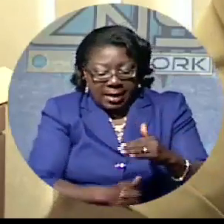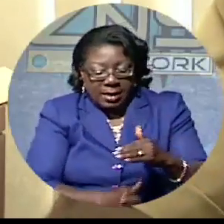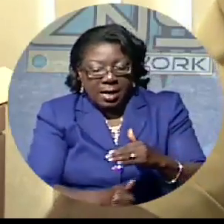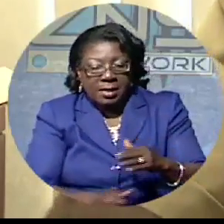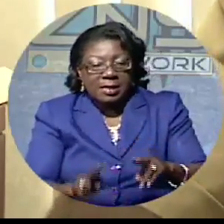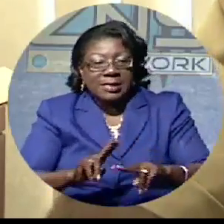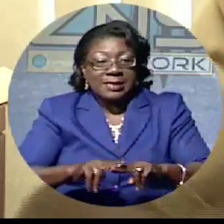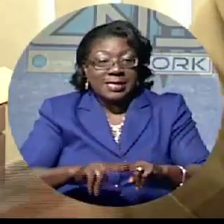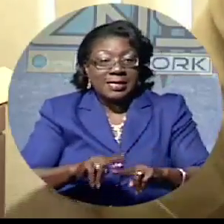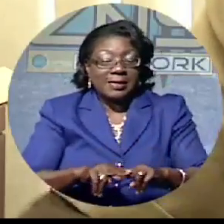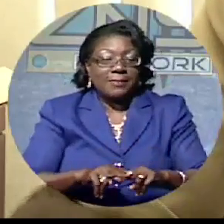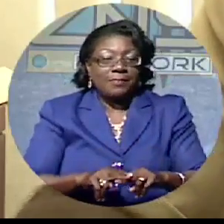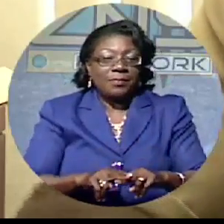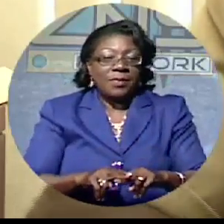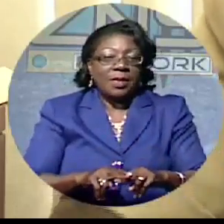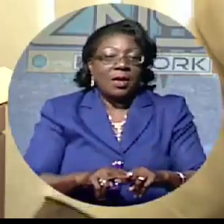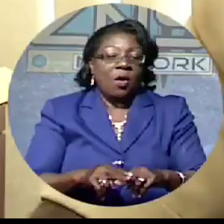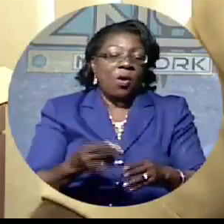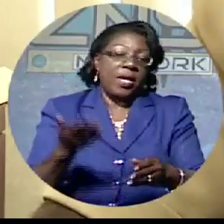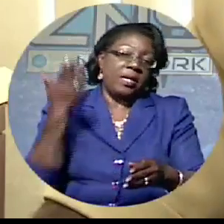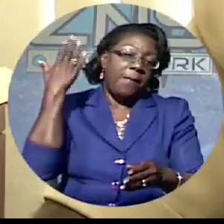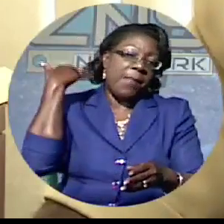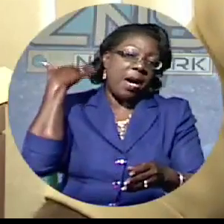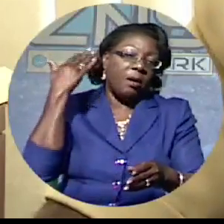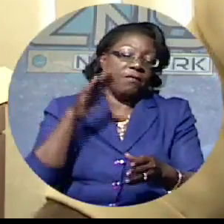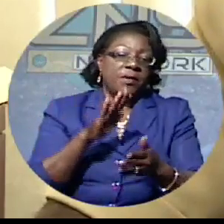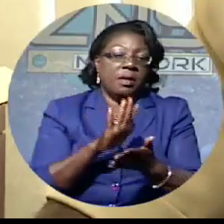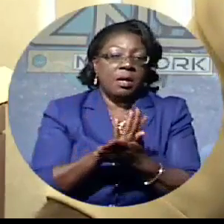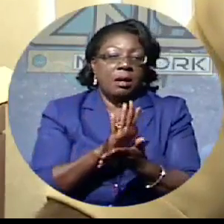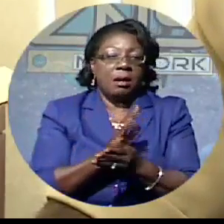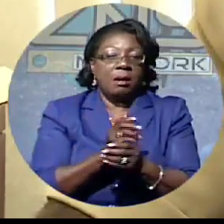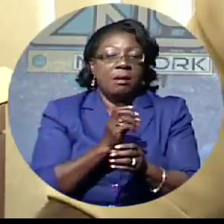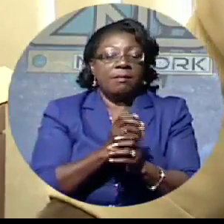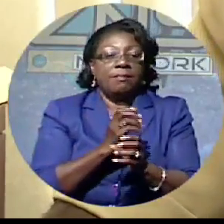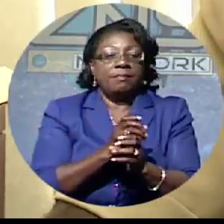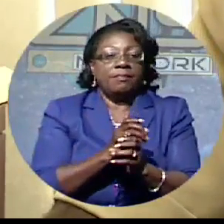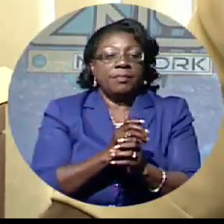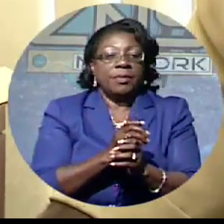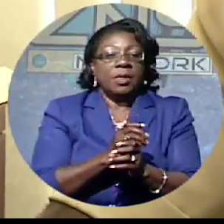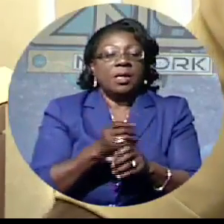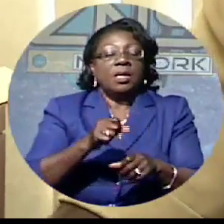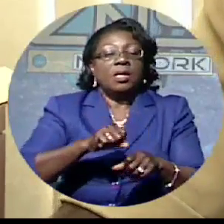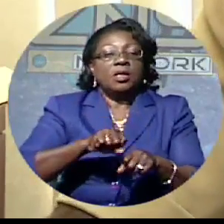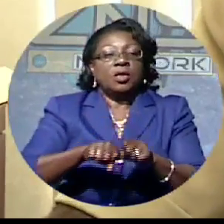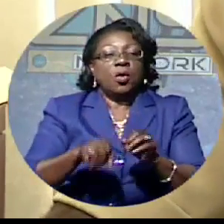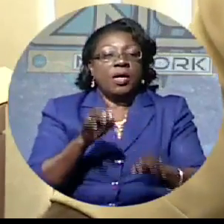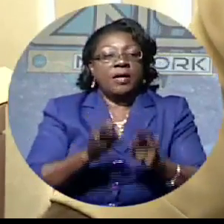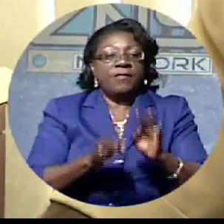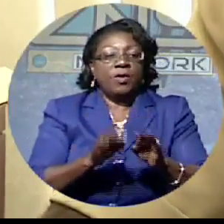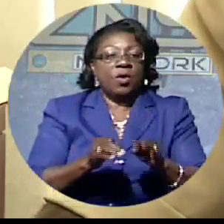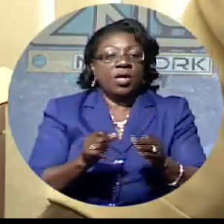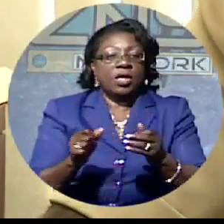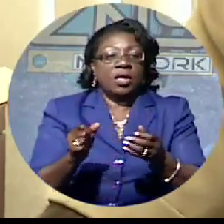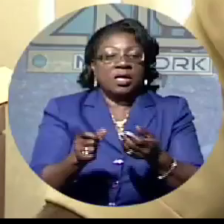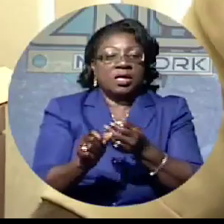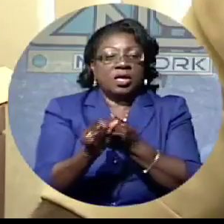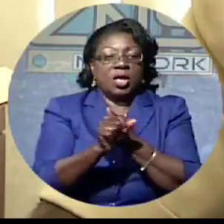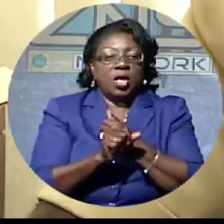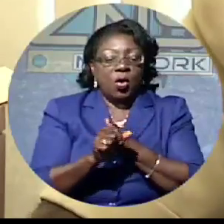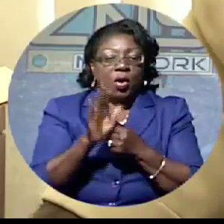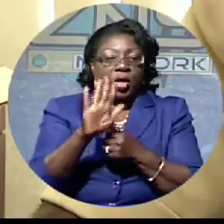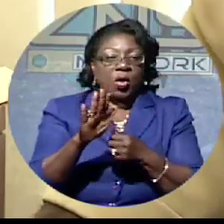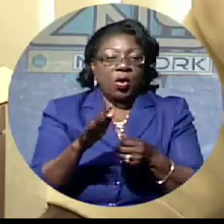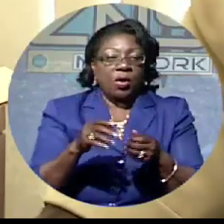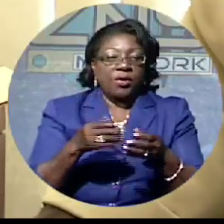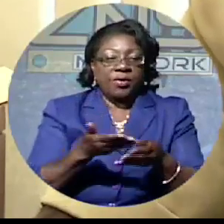the seat or in the trunk of the vehicle. All right. So if you're going to secure your stuff, by all means, we